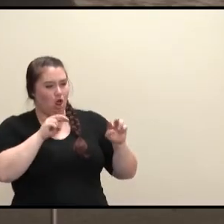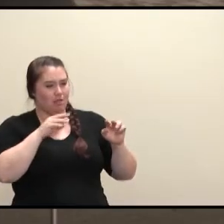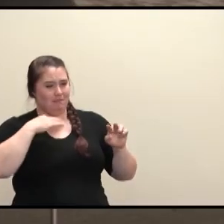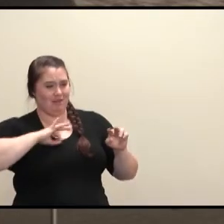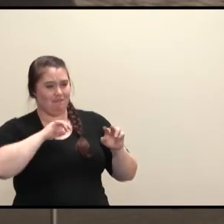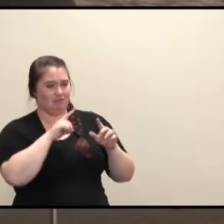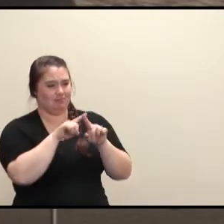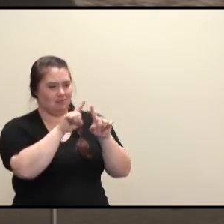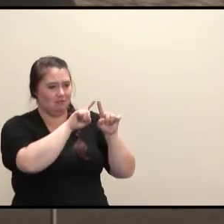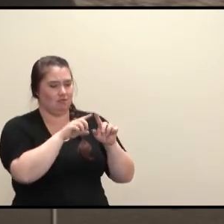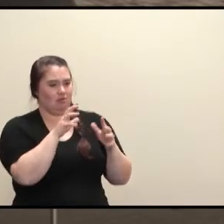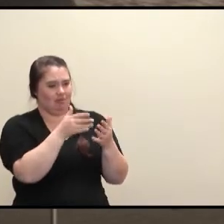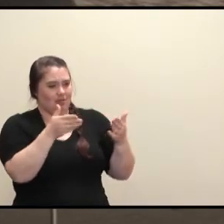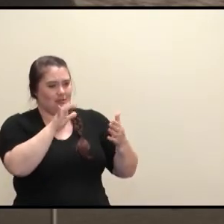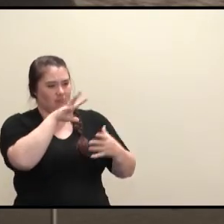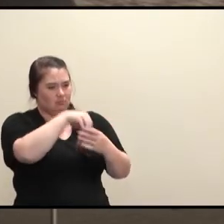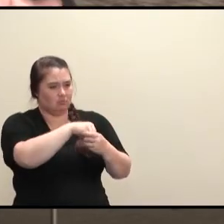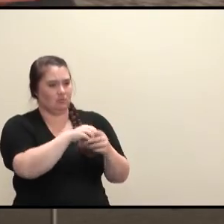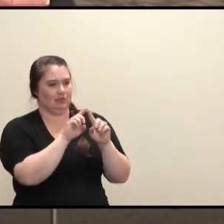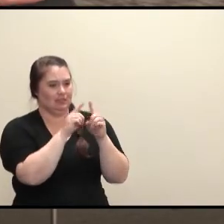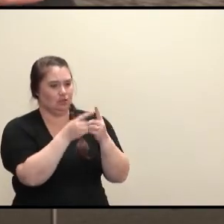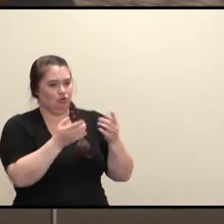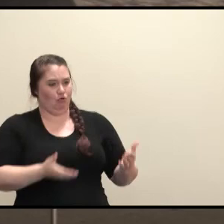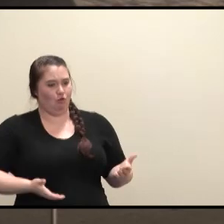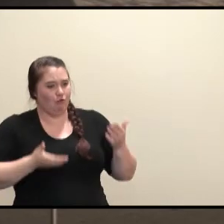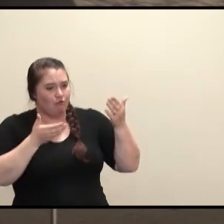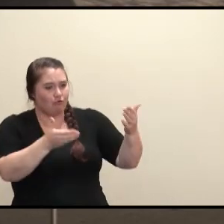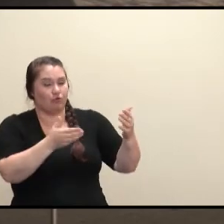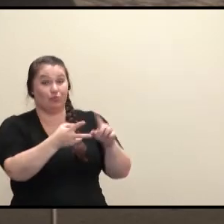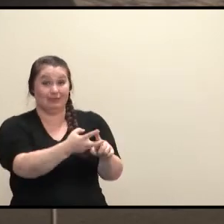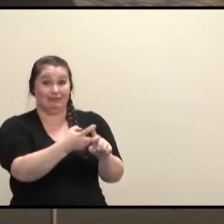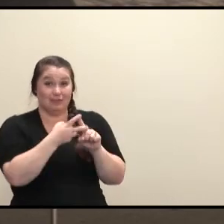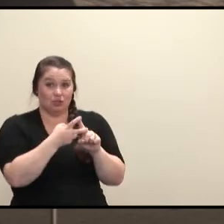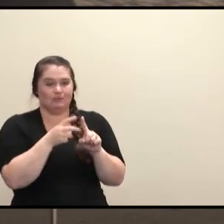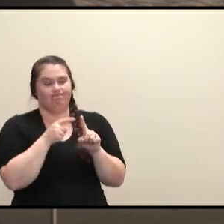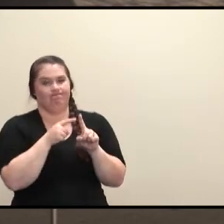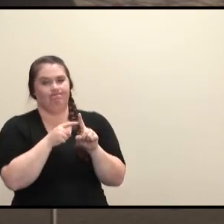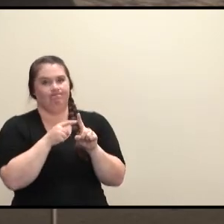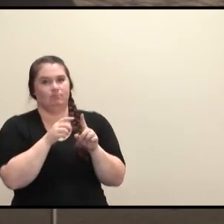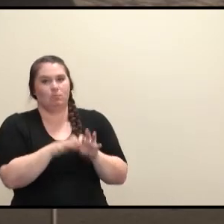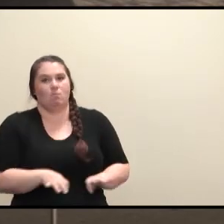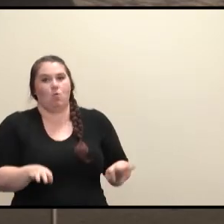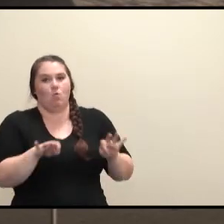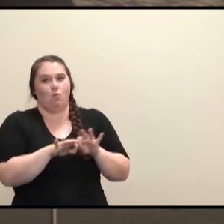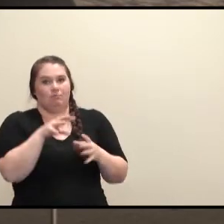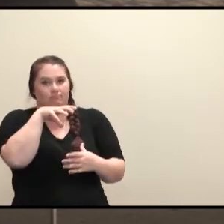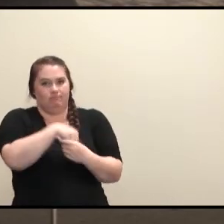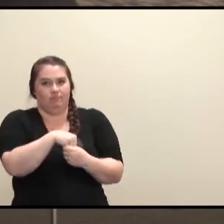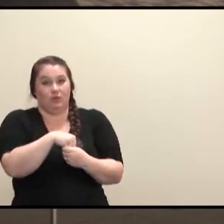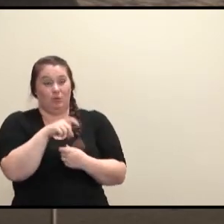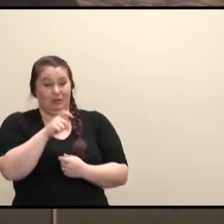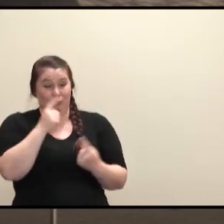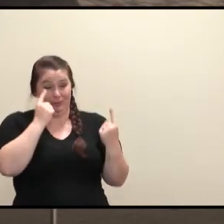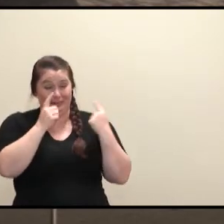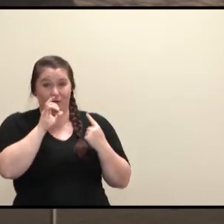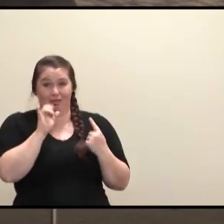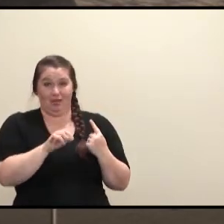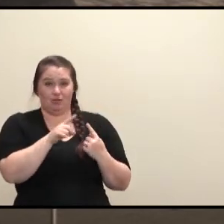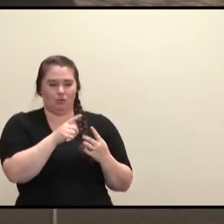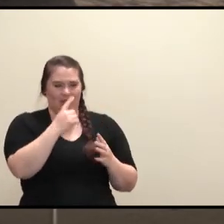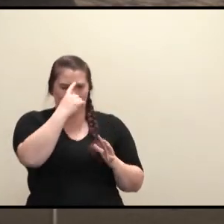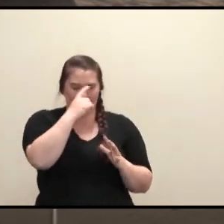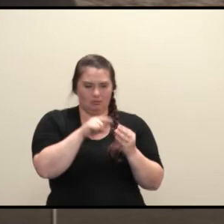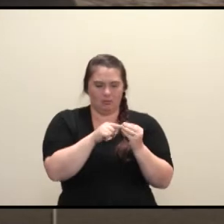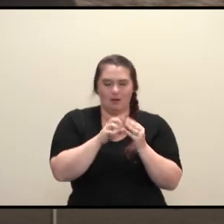looking at those other great things that the district offers. Retention is a great piece of it. And you do have to consider that whenever you're thinking